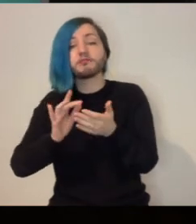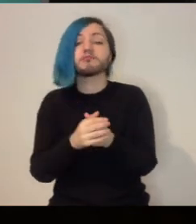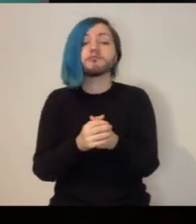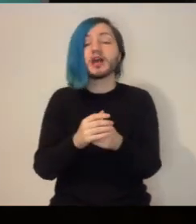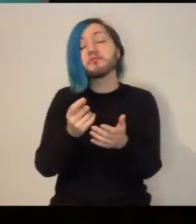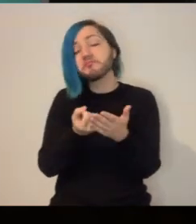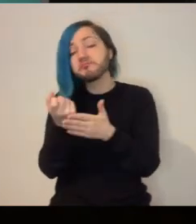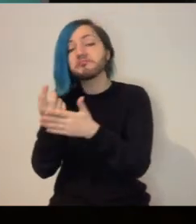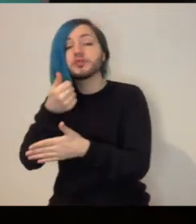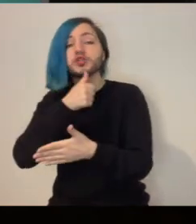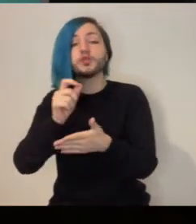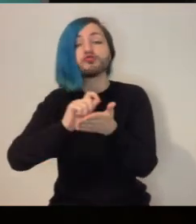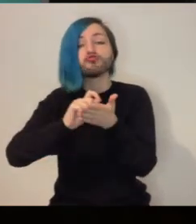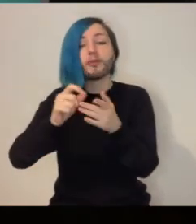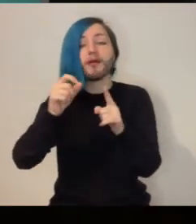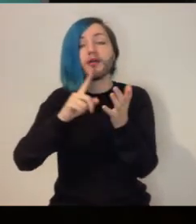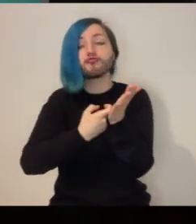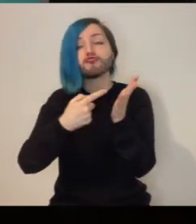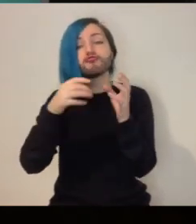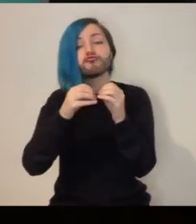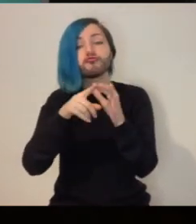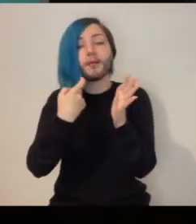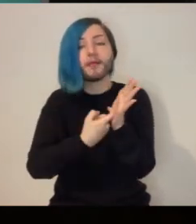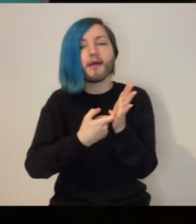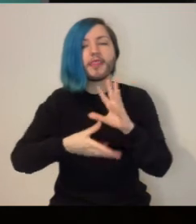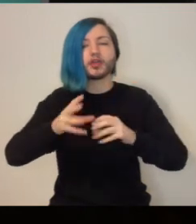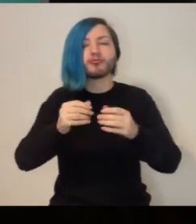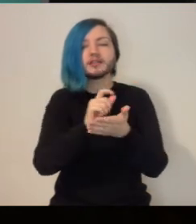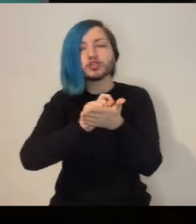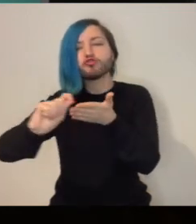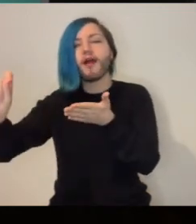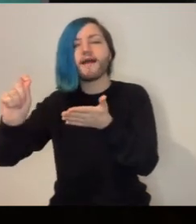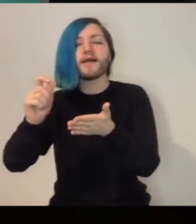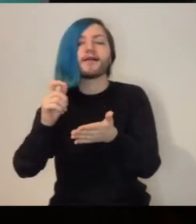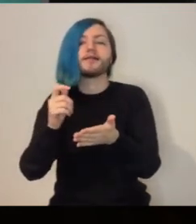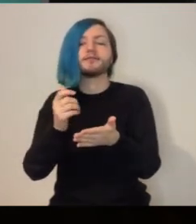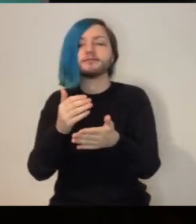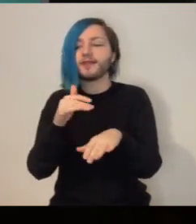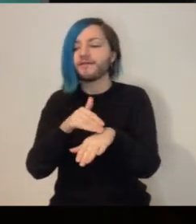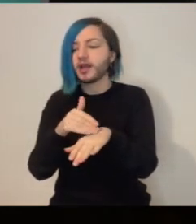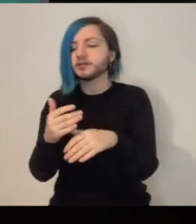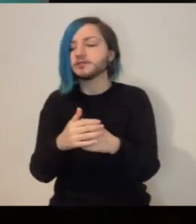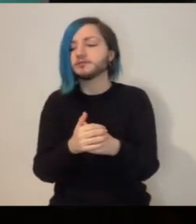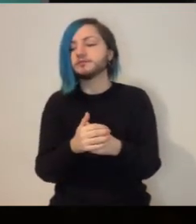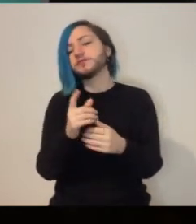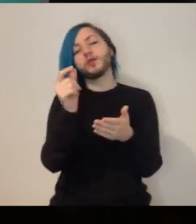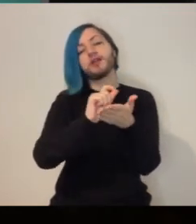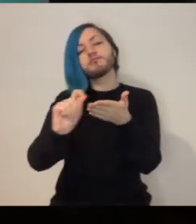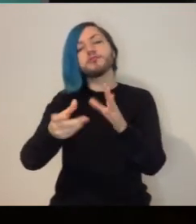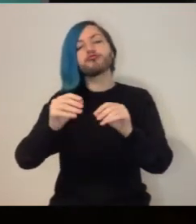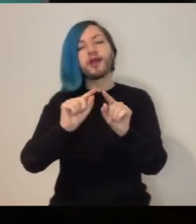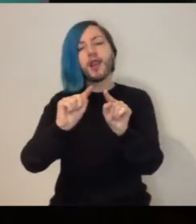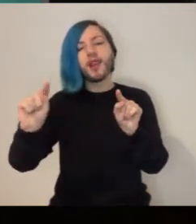fingers, and occasionally I do use rubbers. You get a nice drag effect with rubbers. So if you've got your rubber, you can create a kind of a